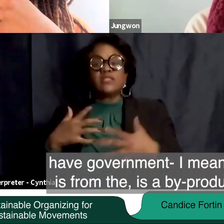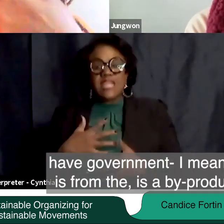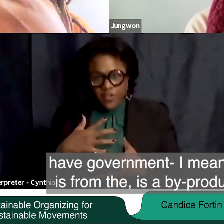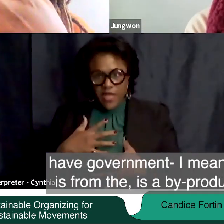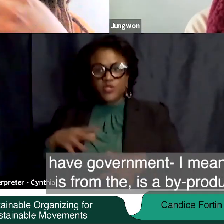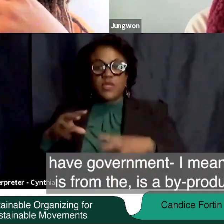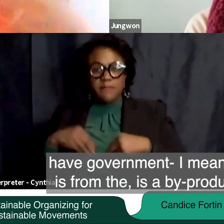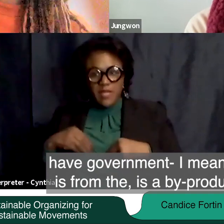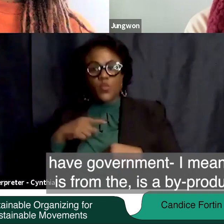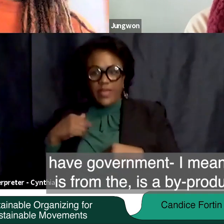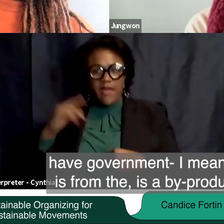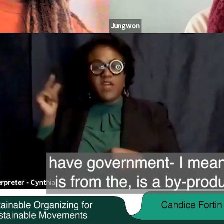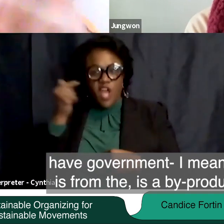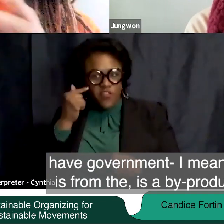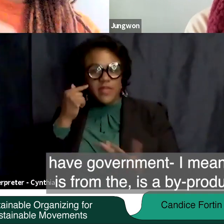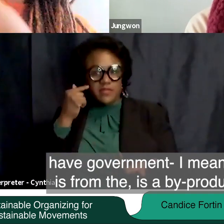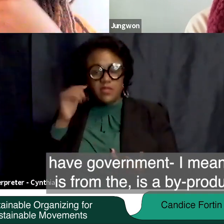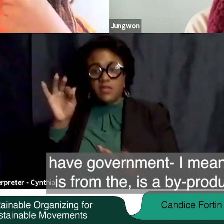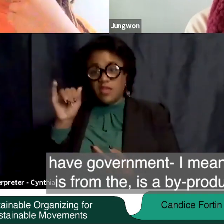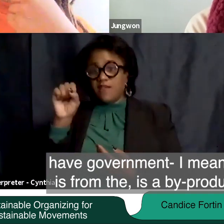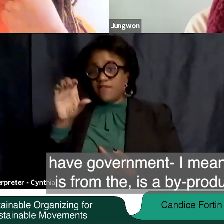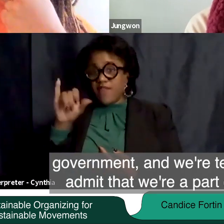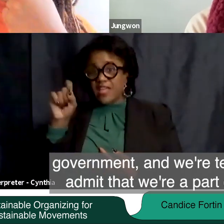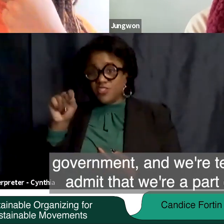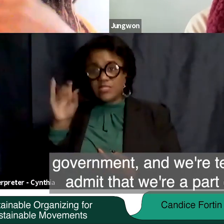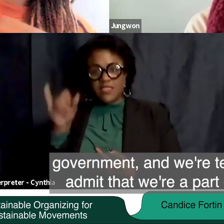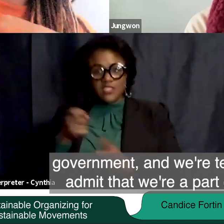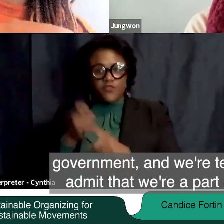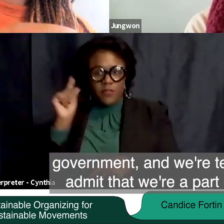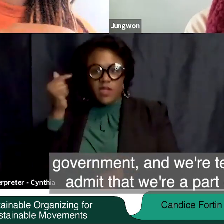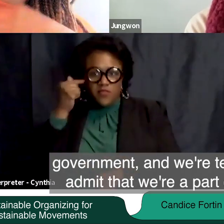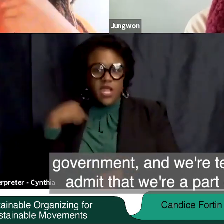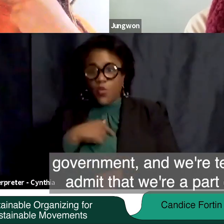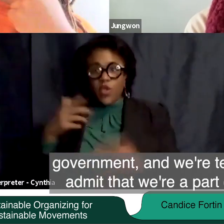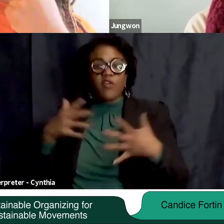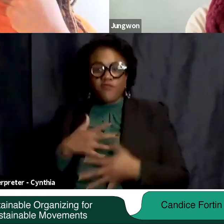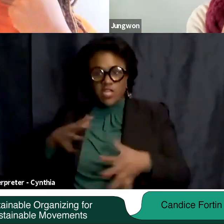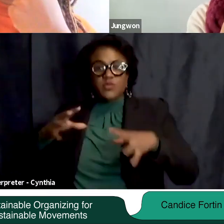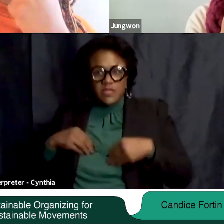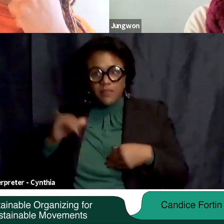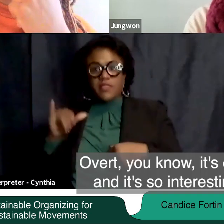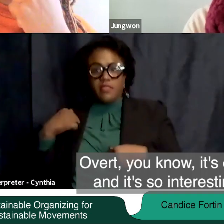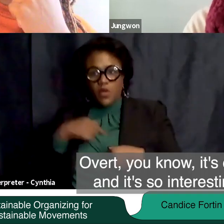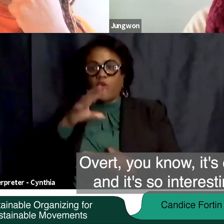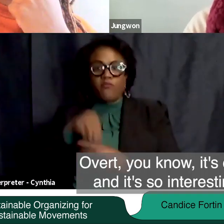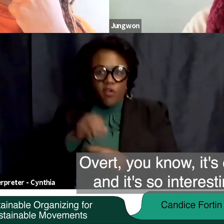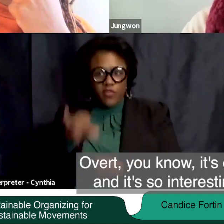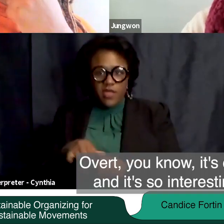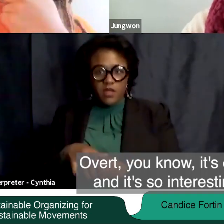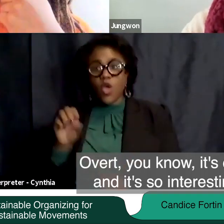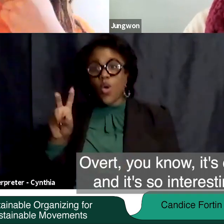that we have government. Fascism is a byproduct of the government, and we're terrified to admit that we're a part of that.